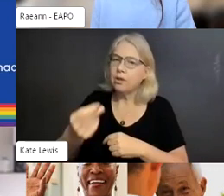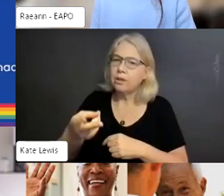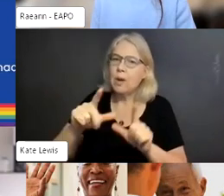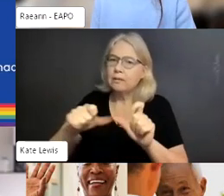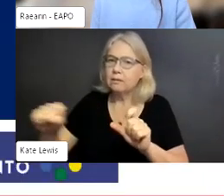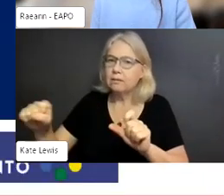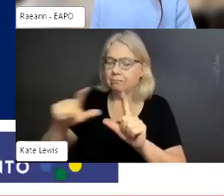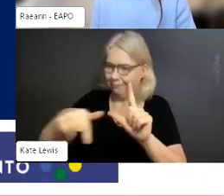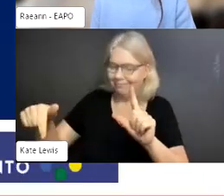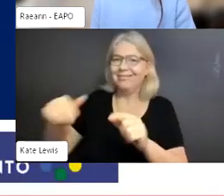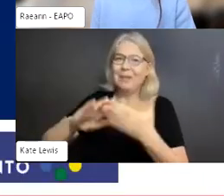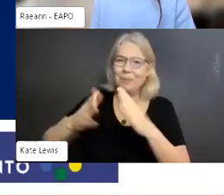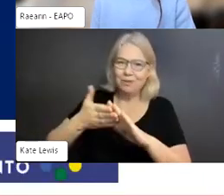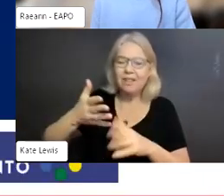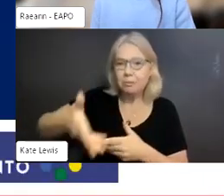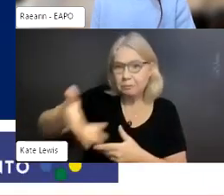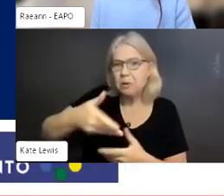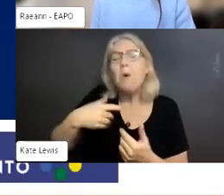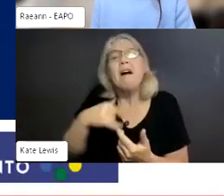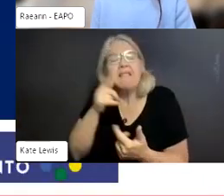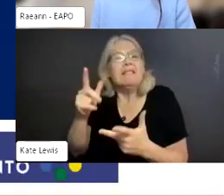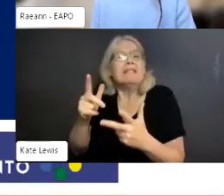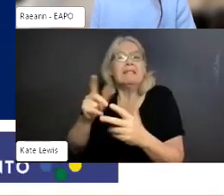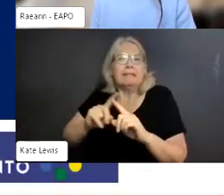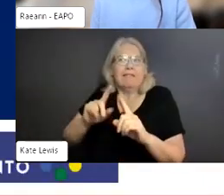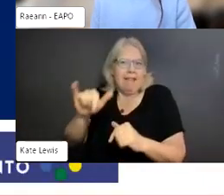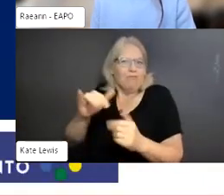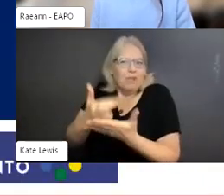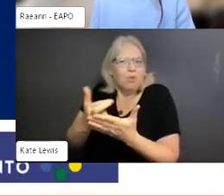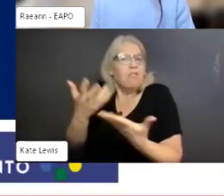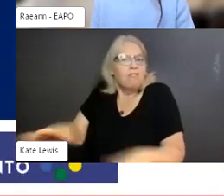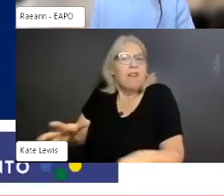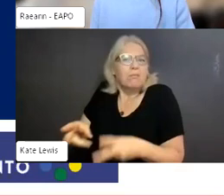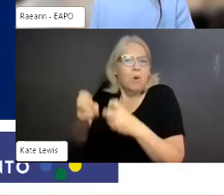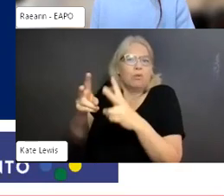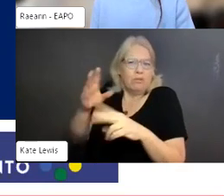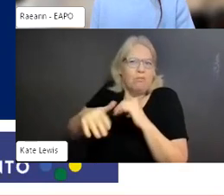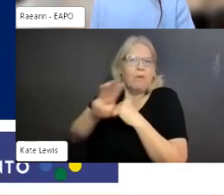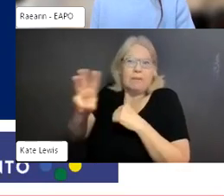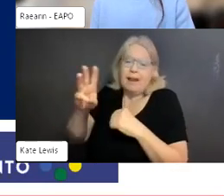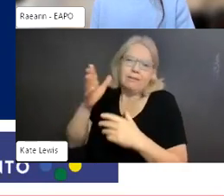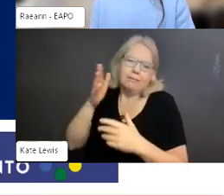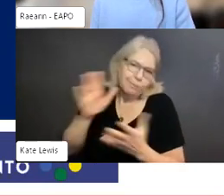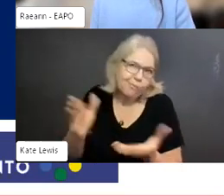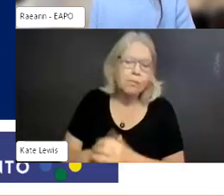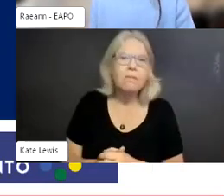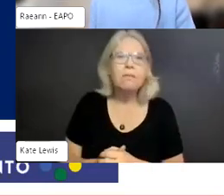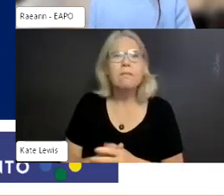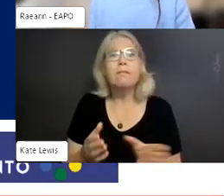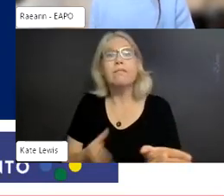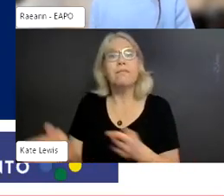the recording recording of the webinar. We mentioned a couple of supports, the 519